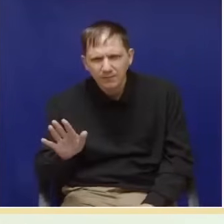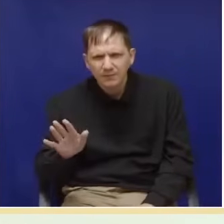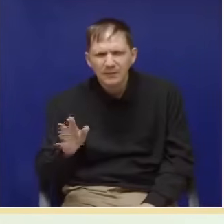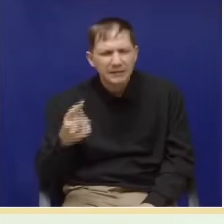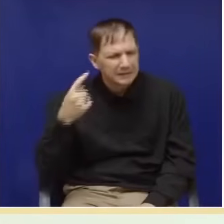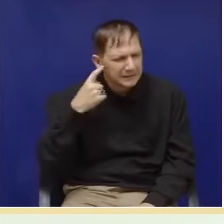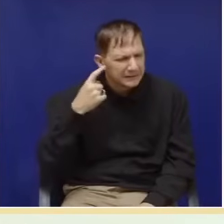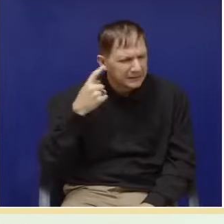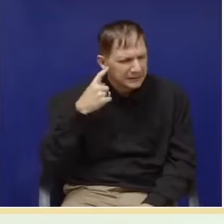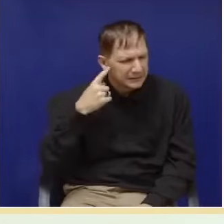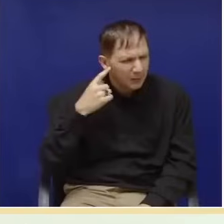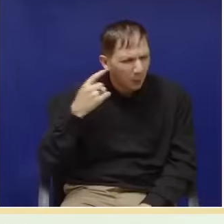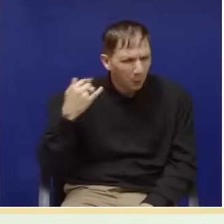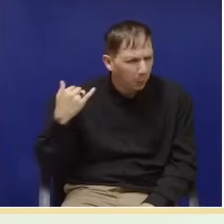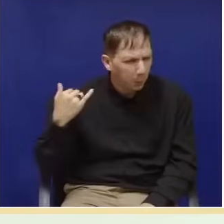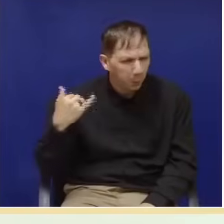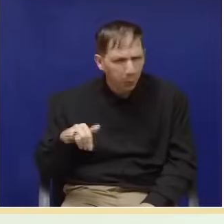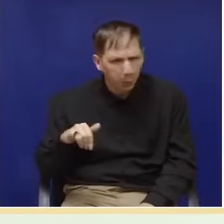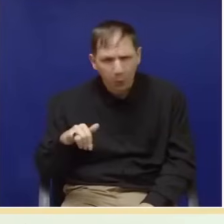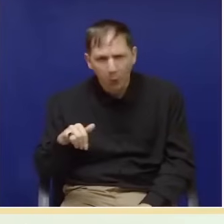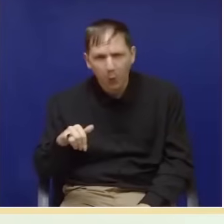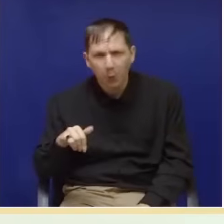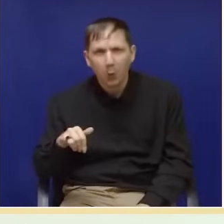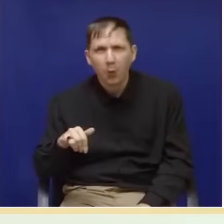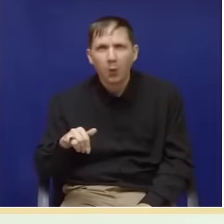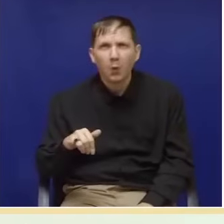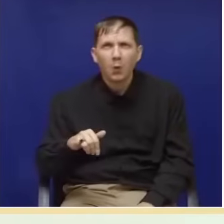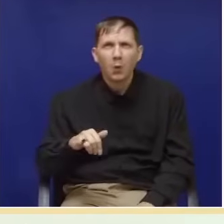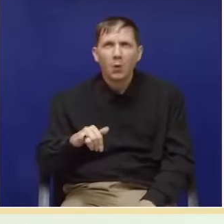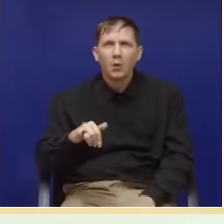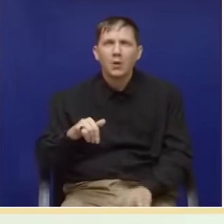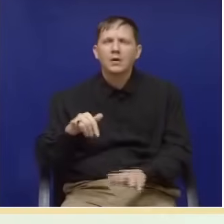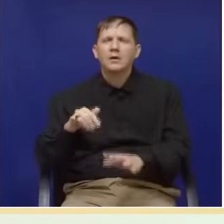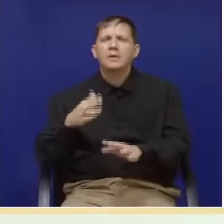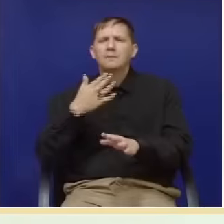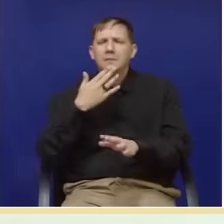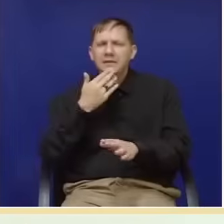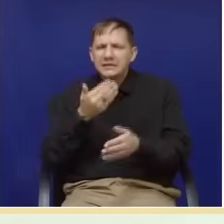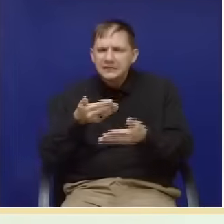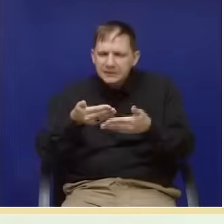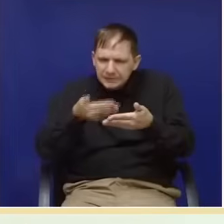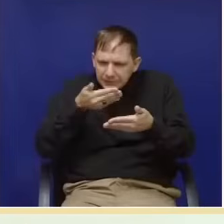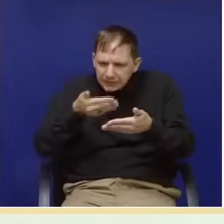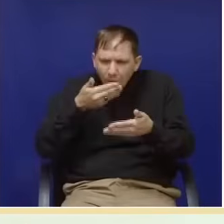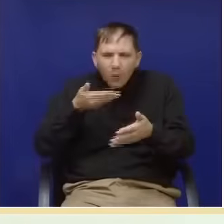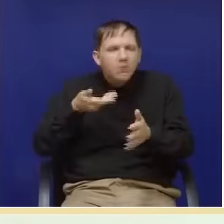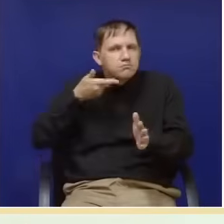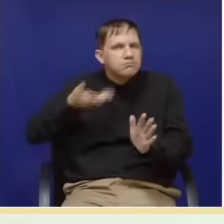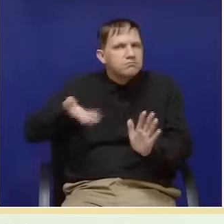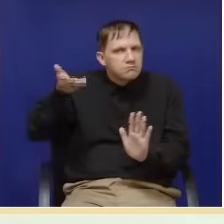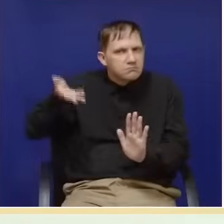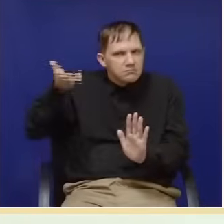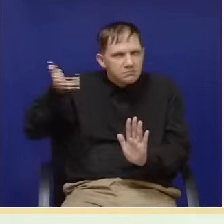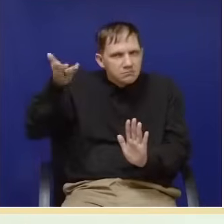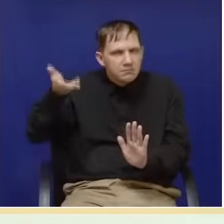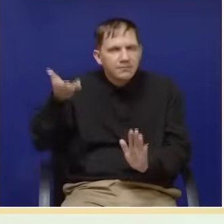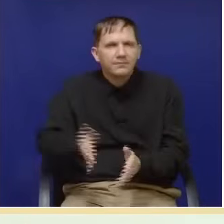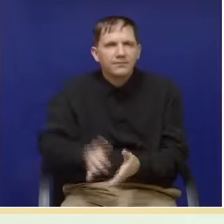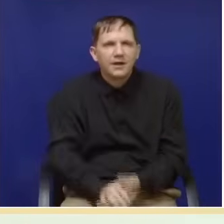Sound doesn't really travel well from that side of the house to the front. Just speak a bit harder, please. Okay, cool. I'm going to